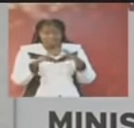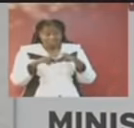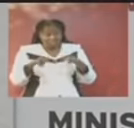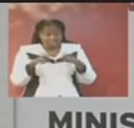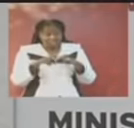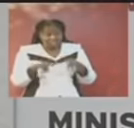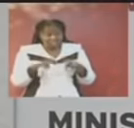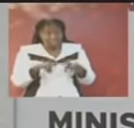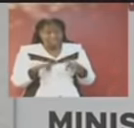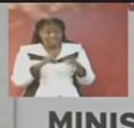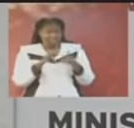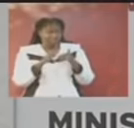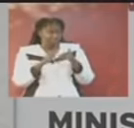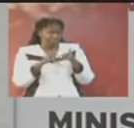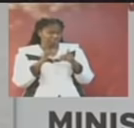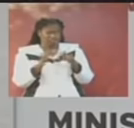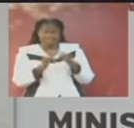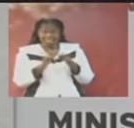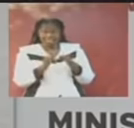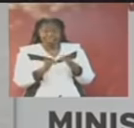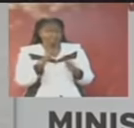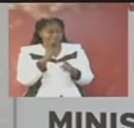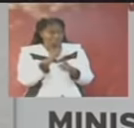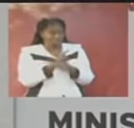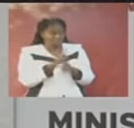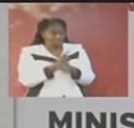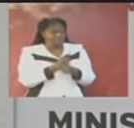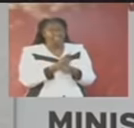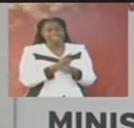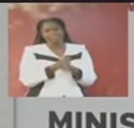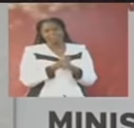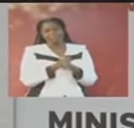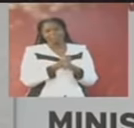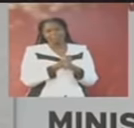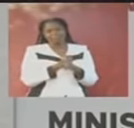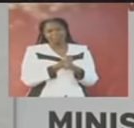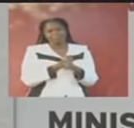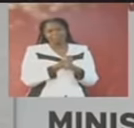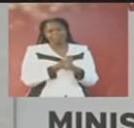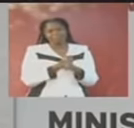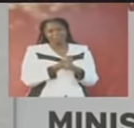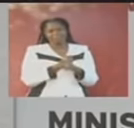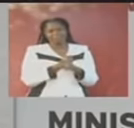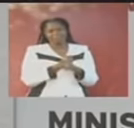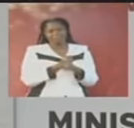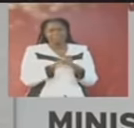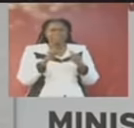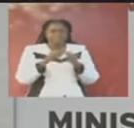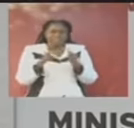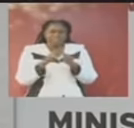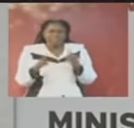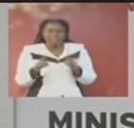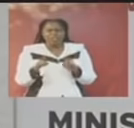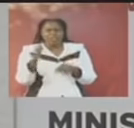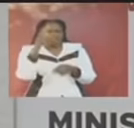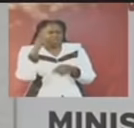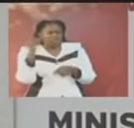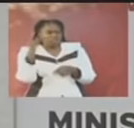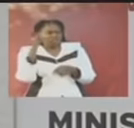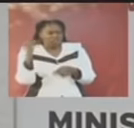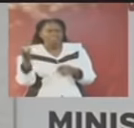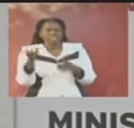immune system on how to recognize future experiences or encounters with a pathogen, with a virus in this